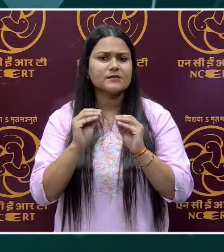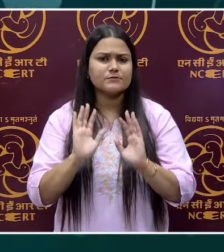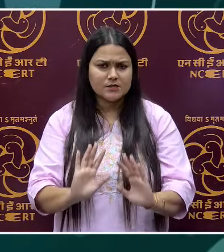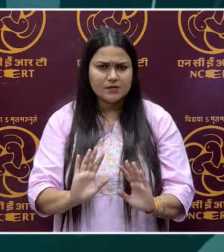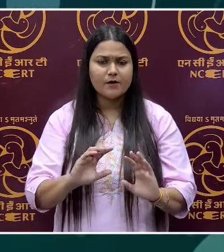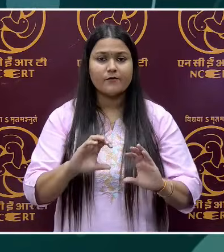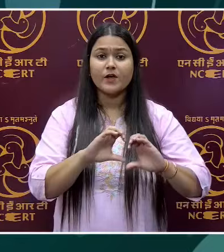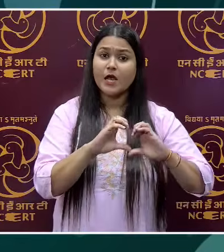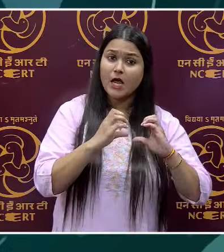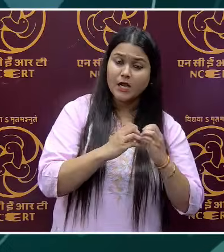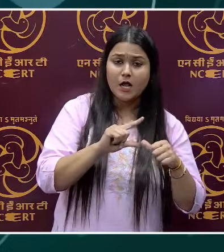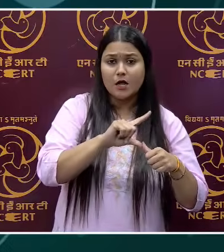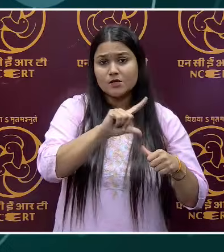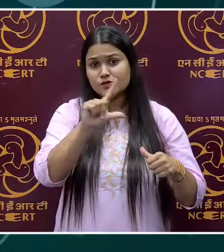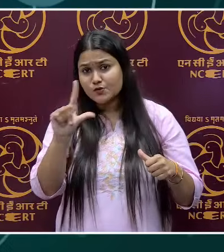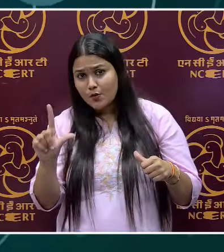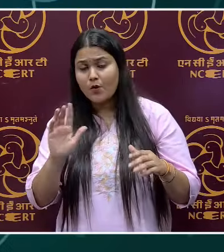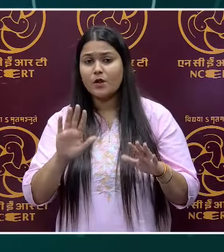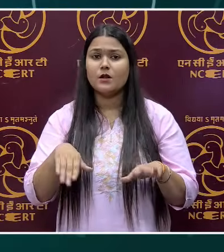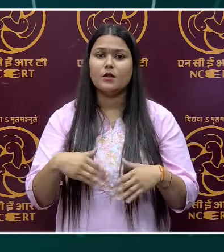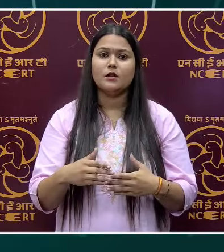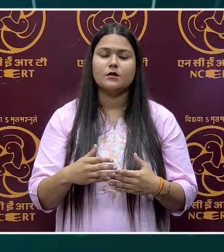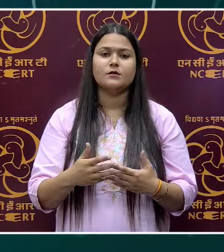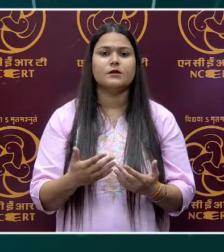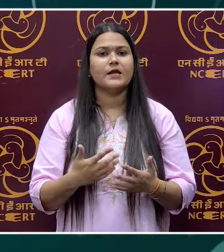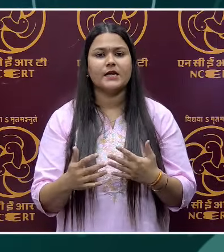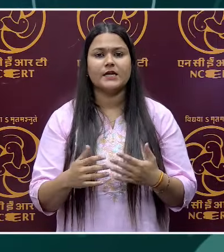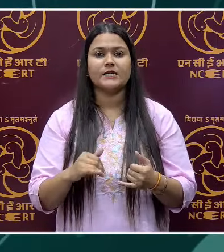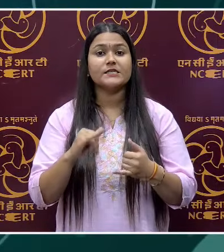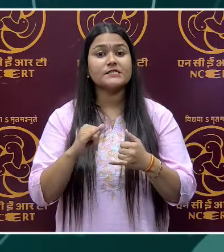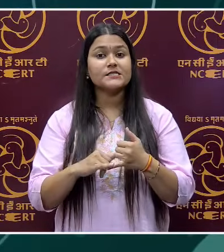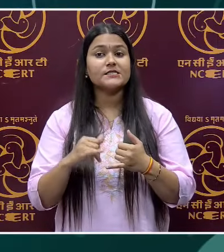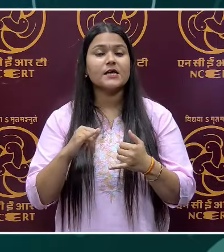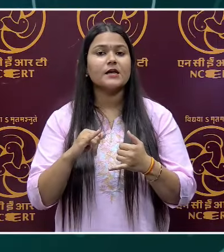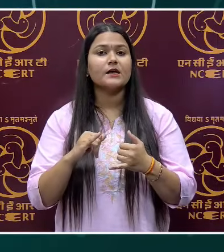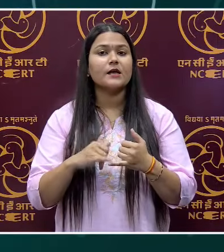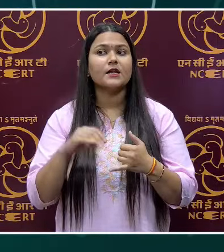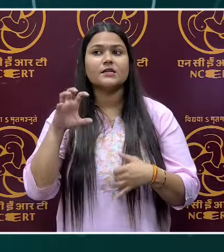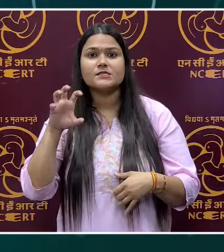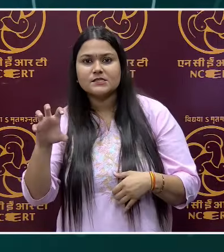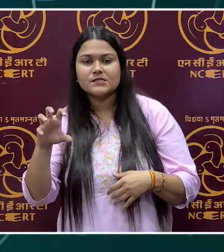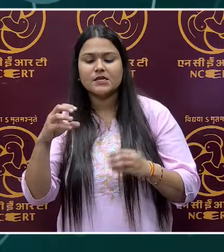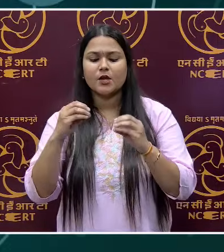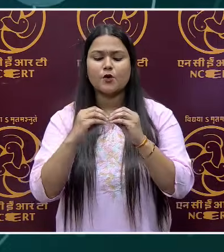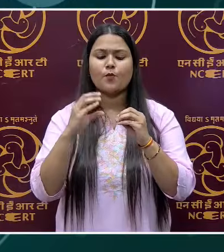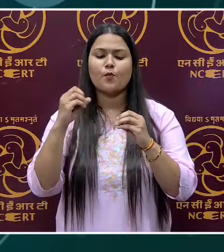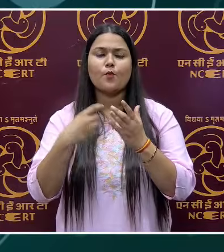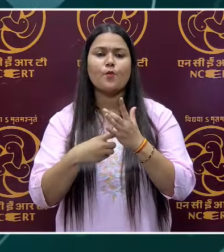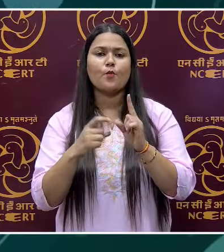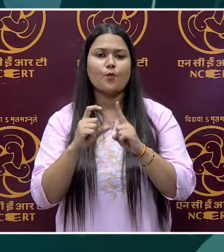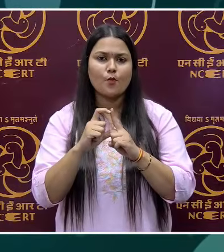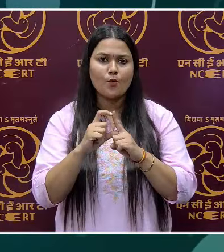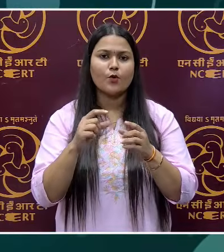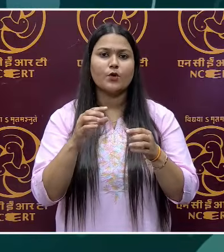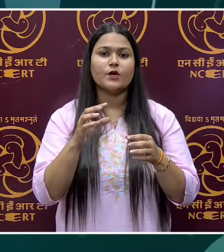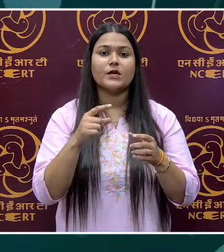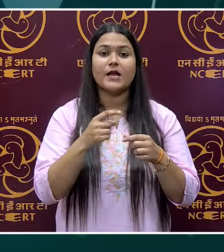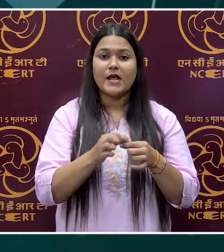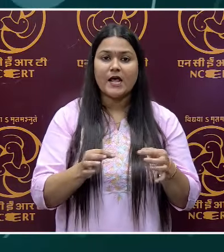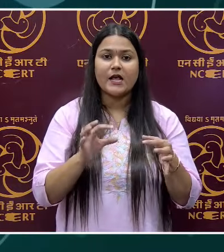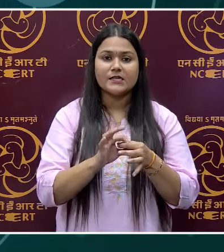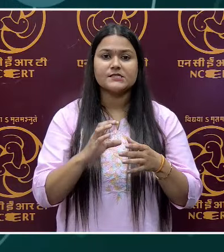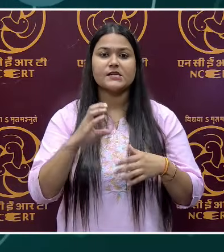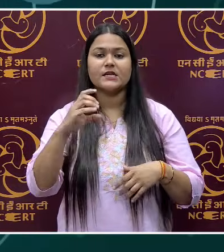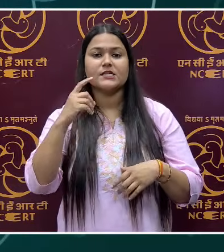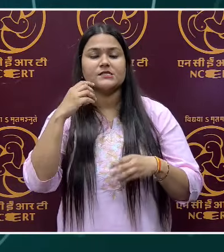grade. They can browse by the state boards also. All the state boards are here: NCERT, CBSE,